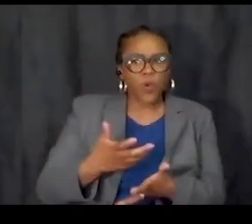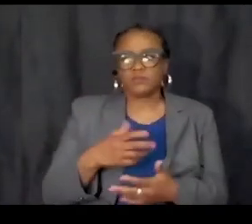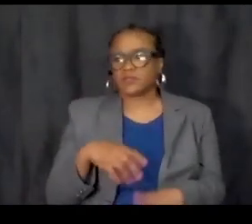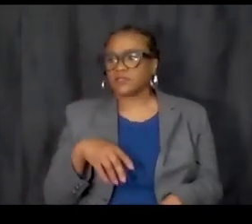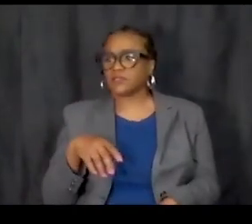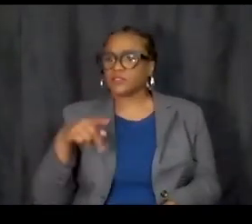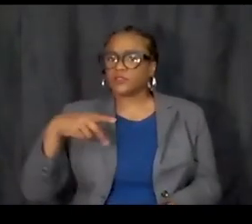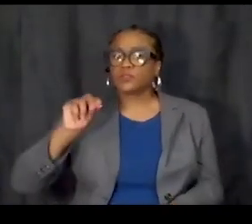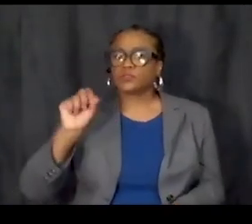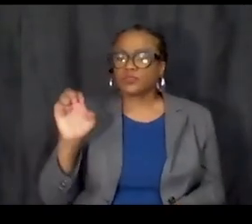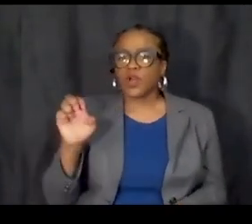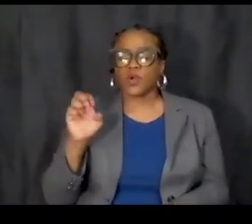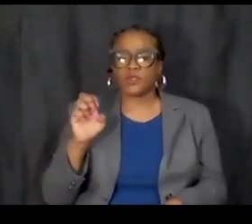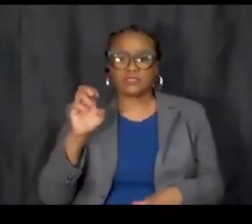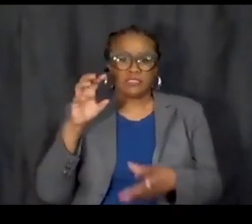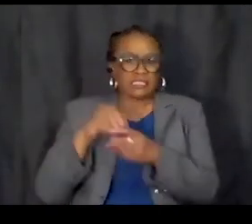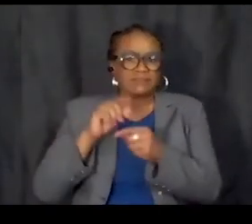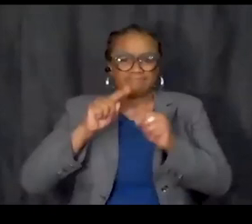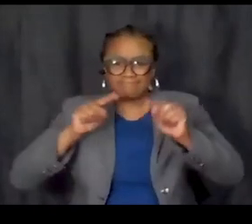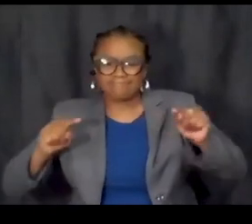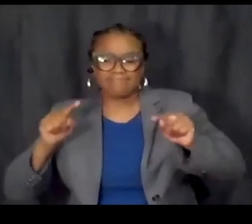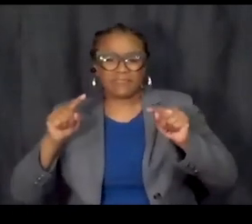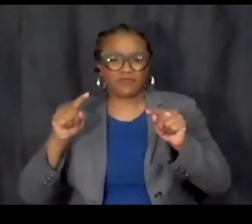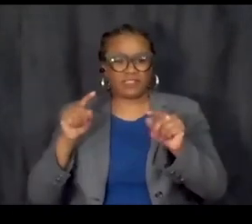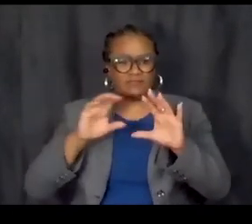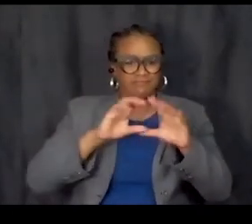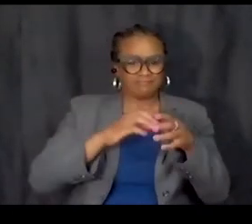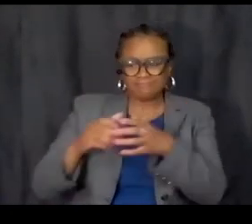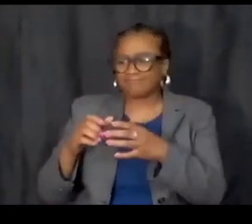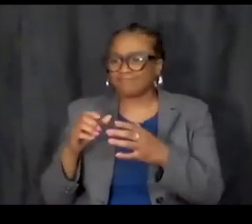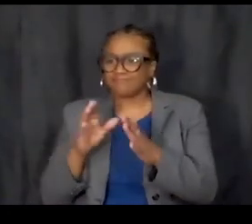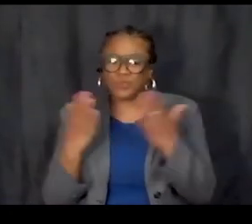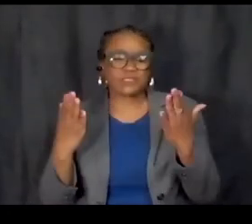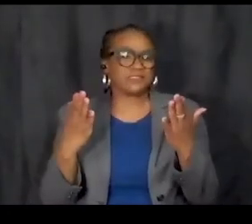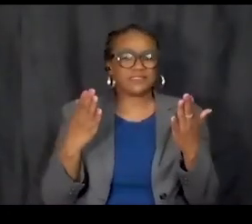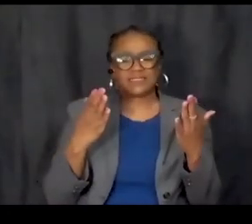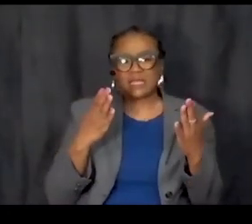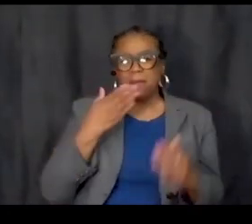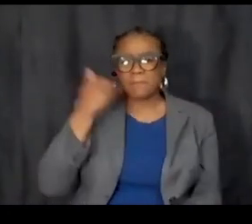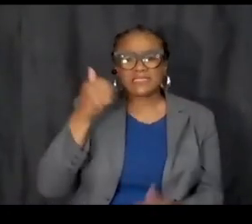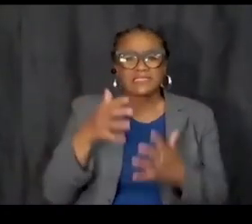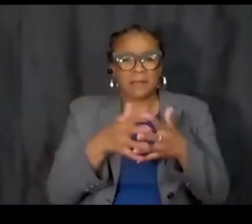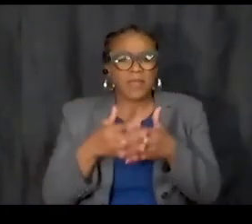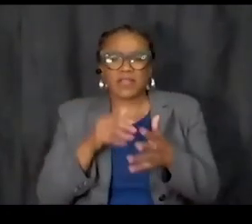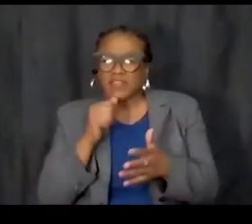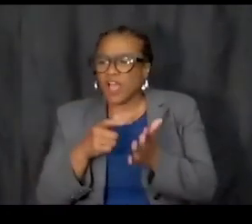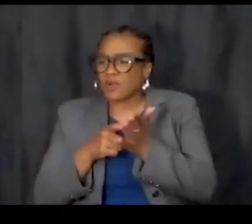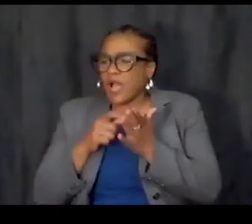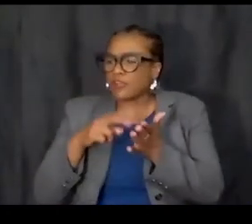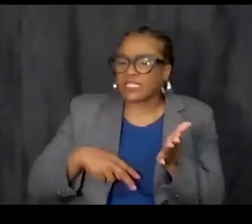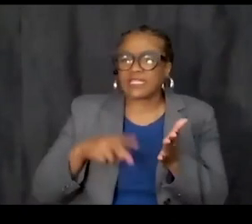House, BuzzFeed, Gulf Coast, The Offing, Jubilat, Memoir, Best American Non-Required